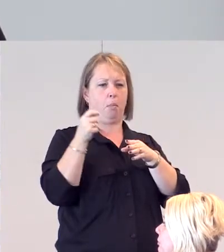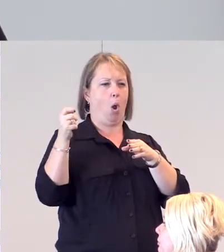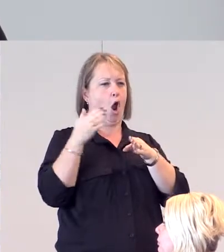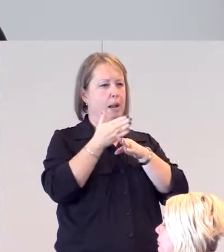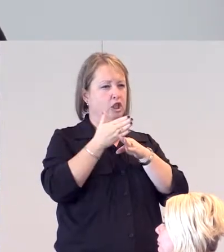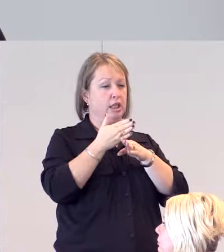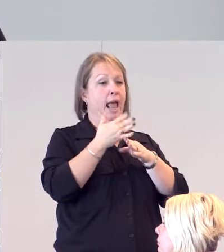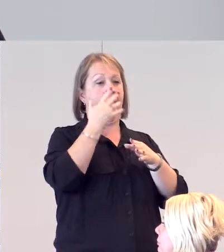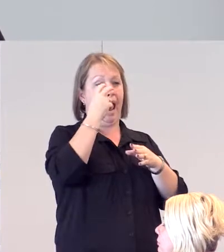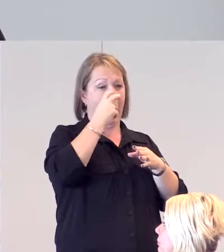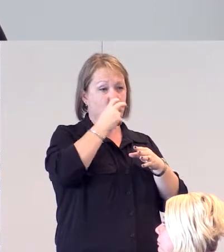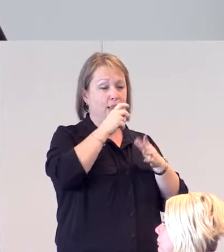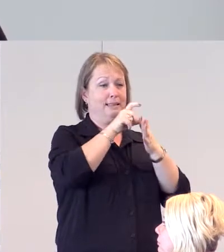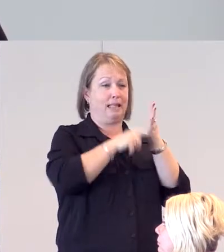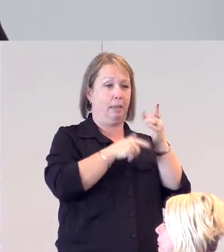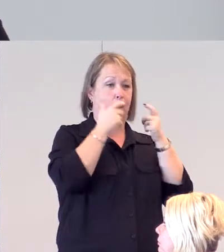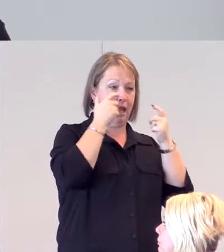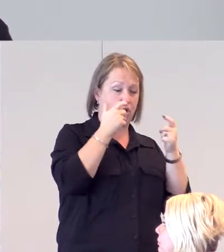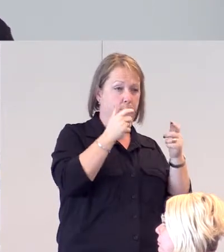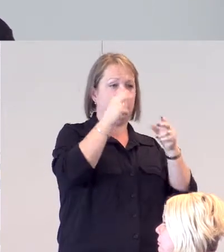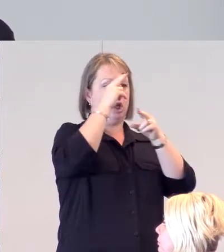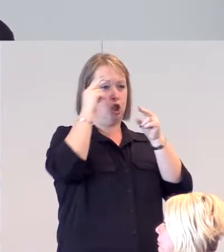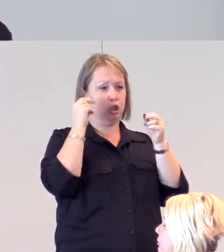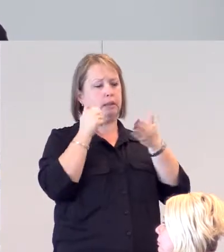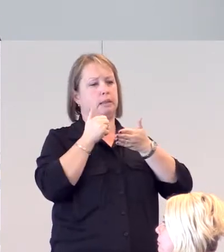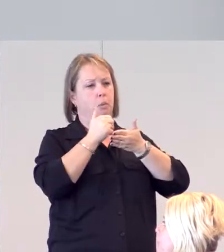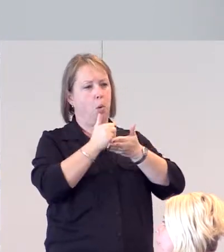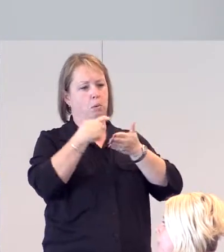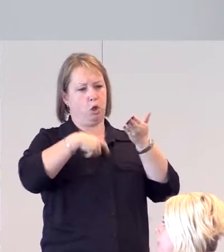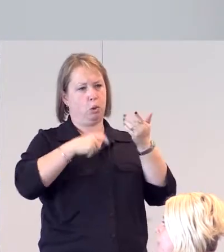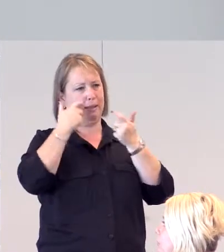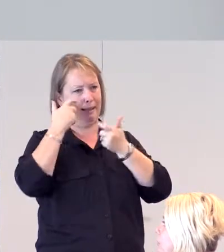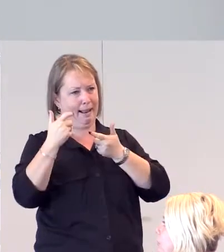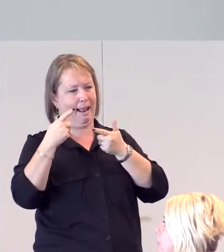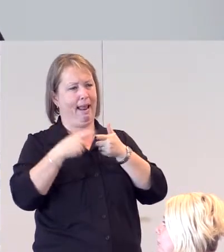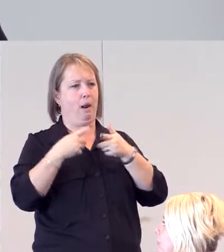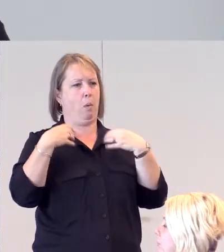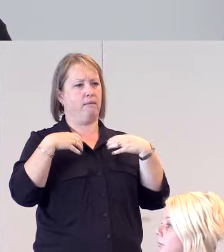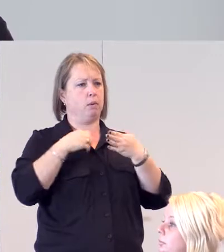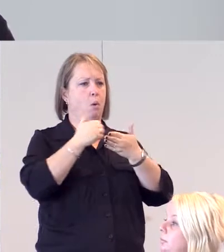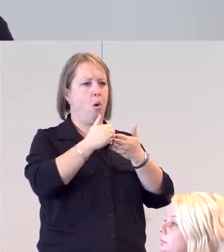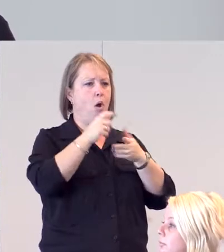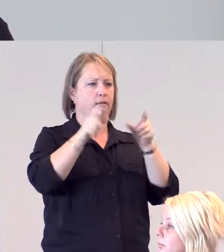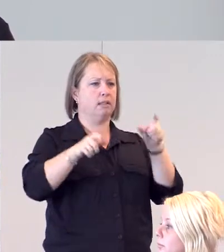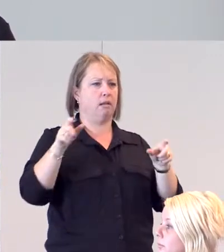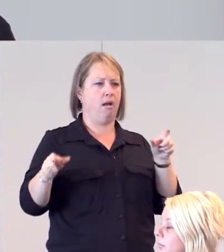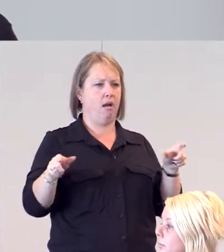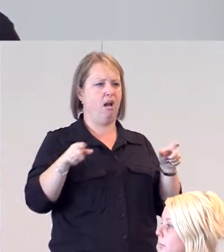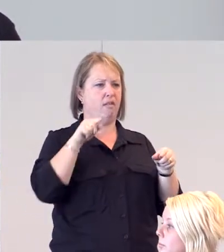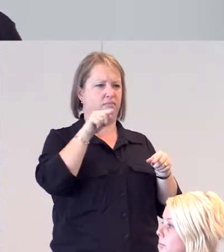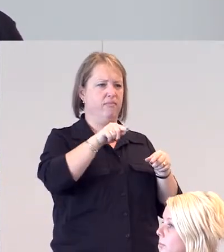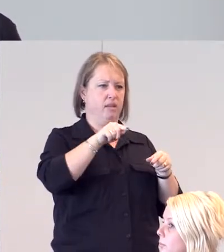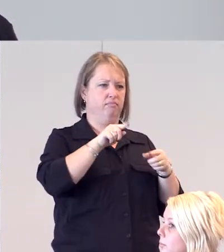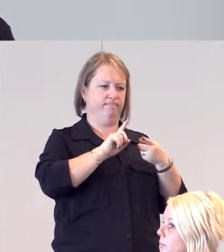and Asian disabled carers, nursing support and personal care workers, and welfare support officers are in there. They've pretty much